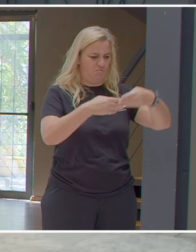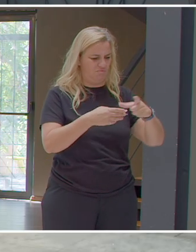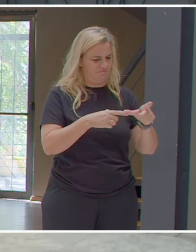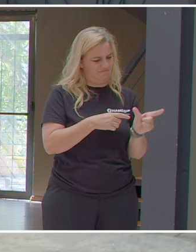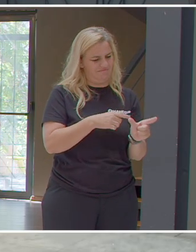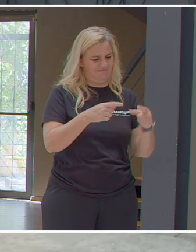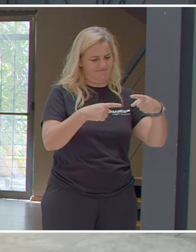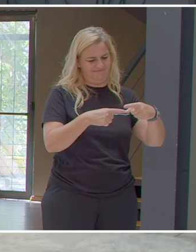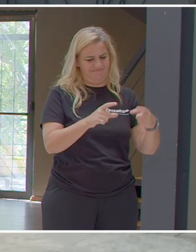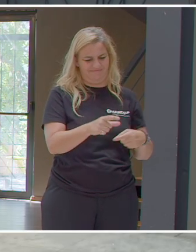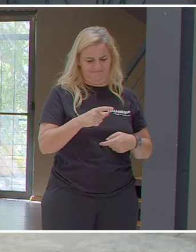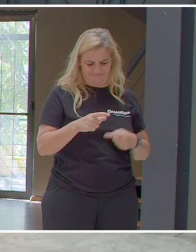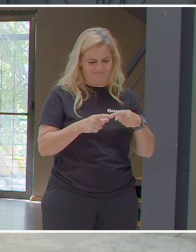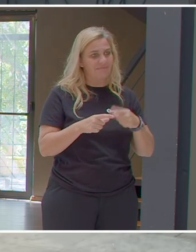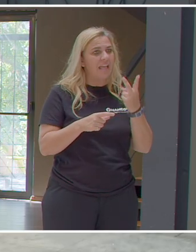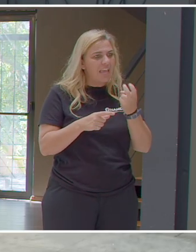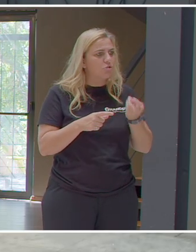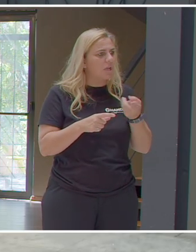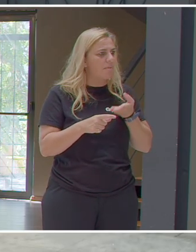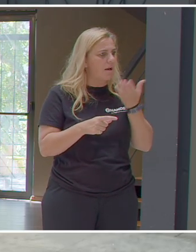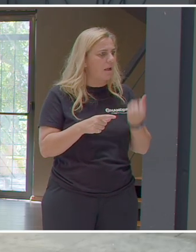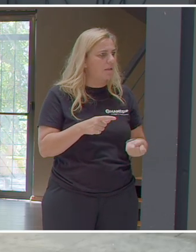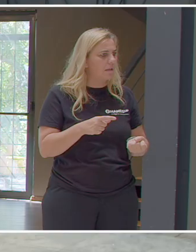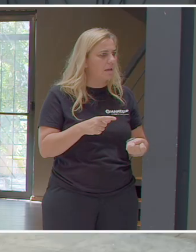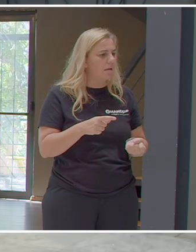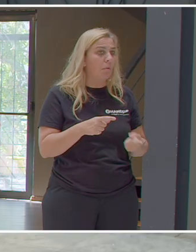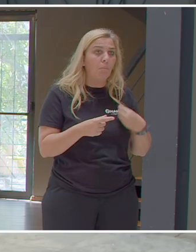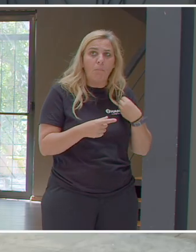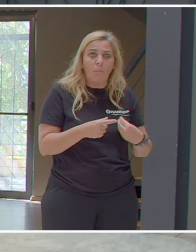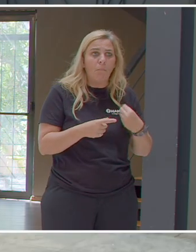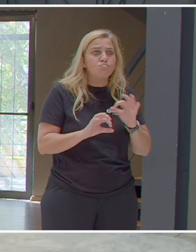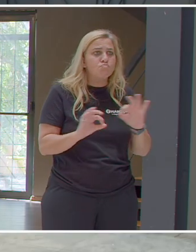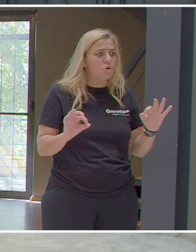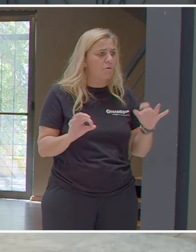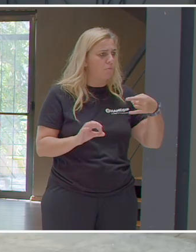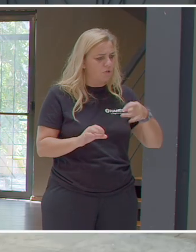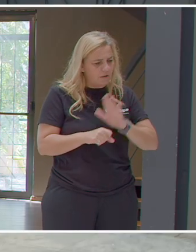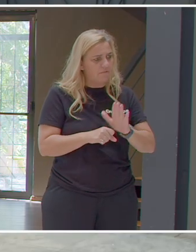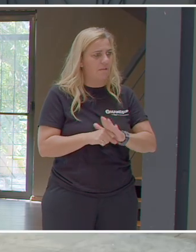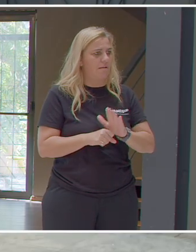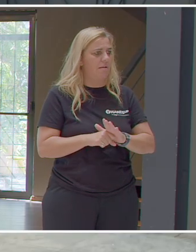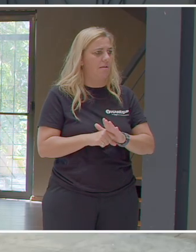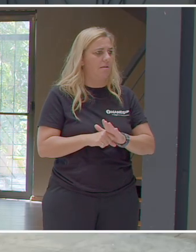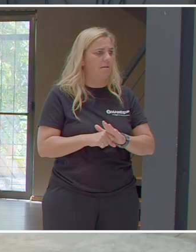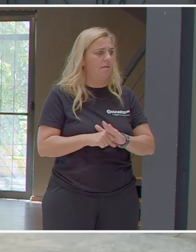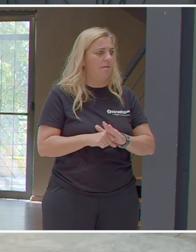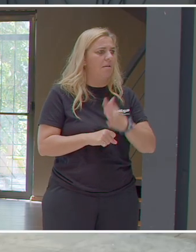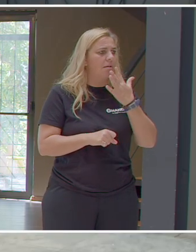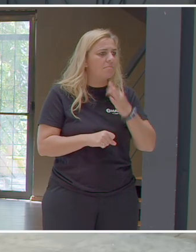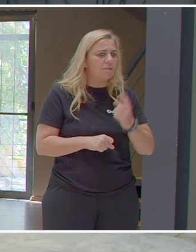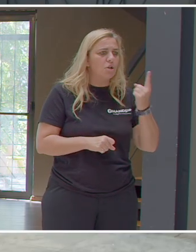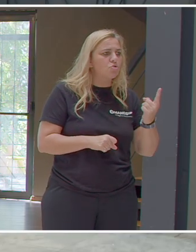has 20 grams of protein in it, which is very good plant protein for your body. And then you already get 1/3